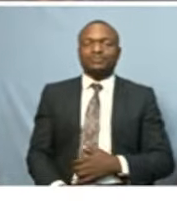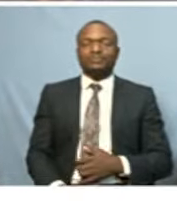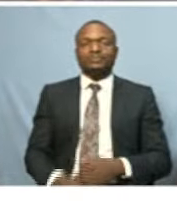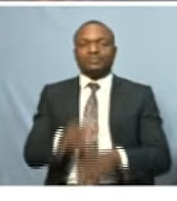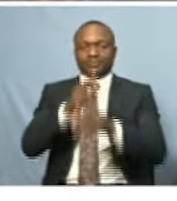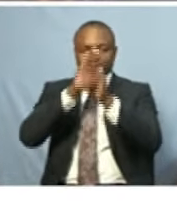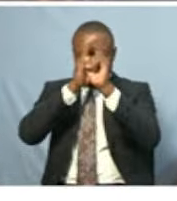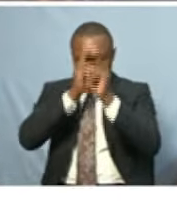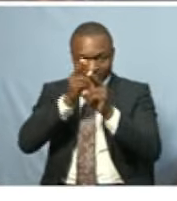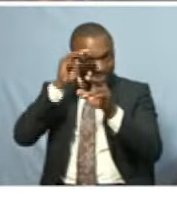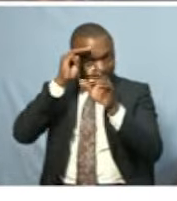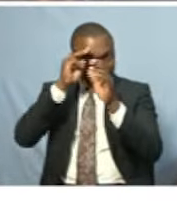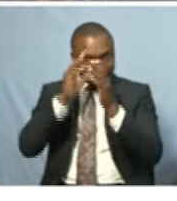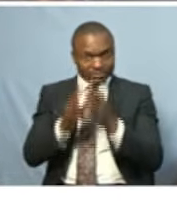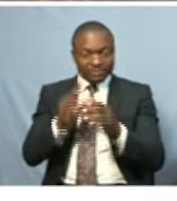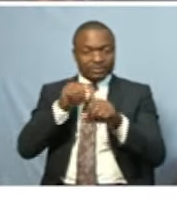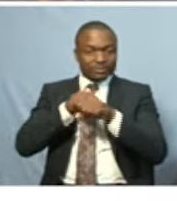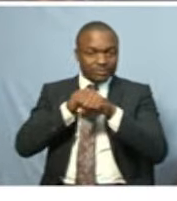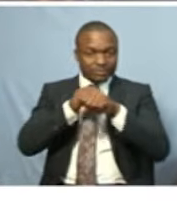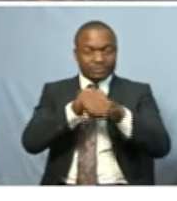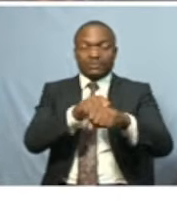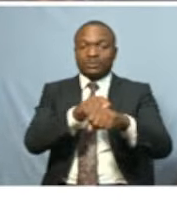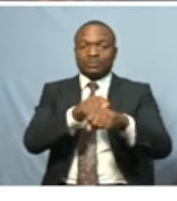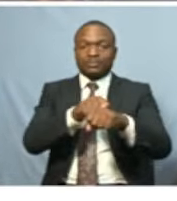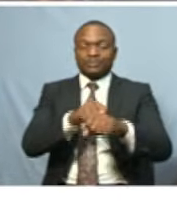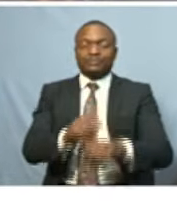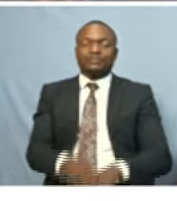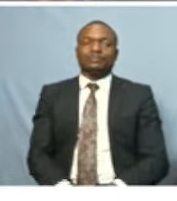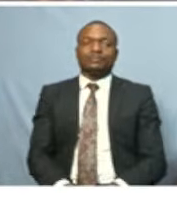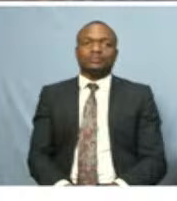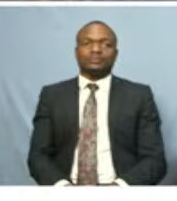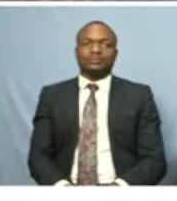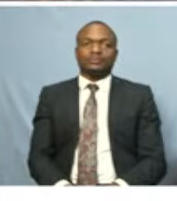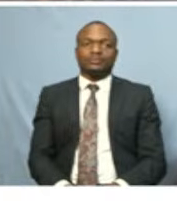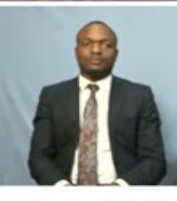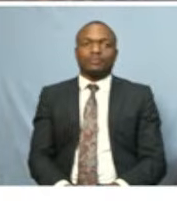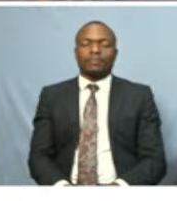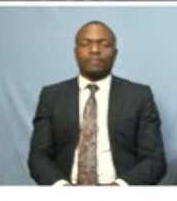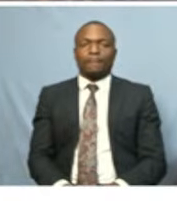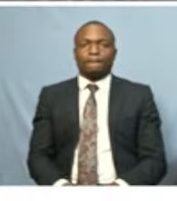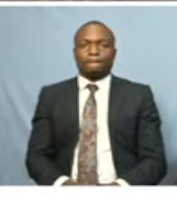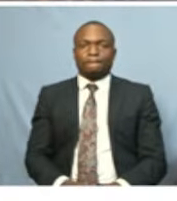The Honorable Minister of Transport and Logistics.